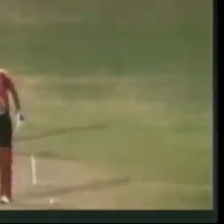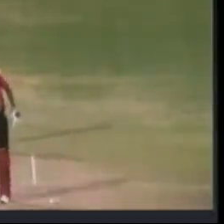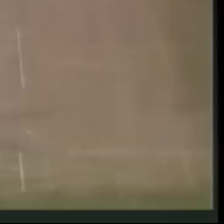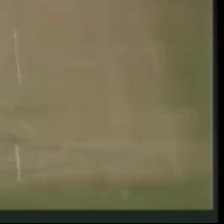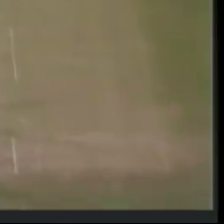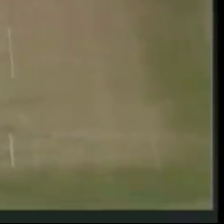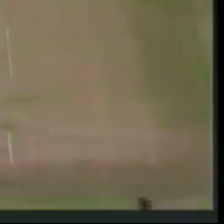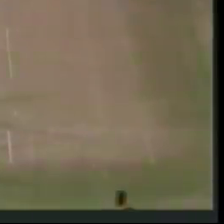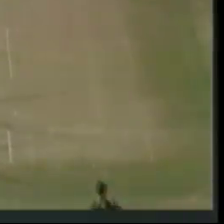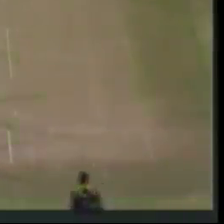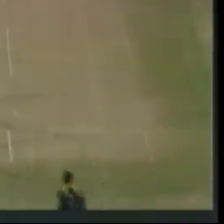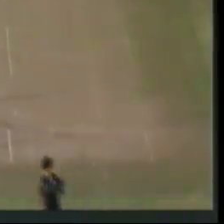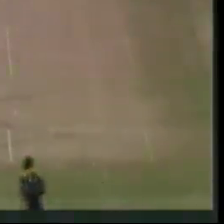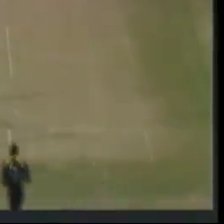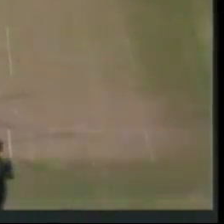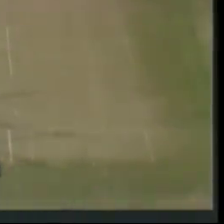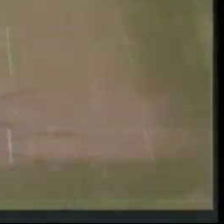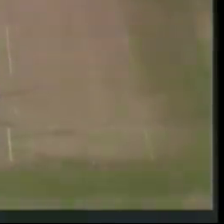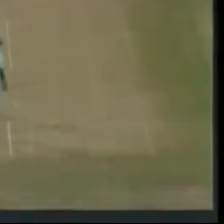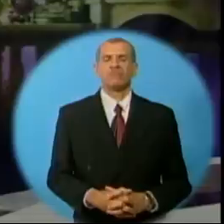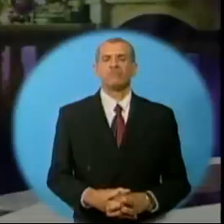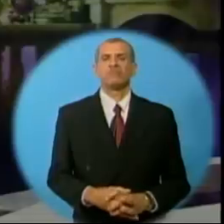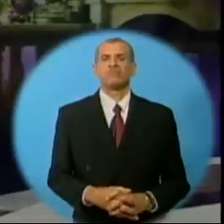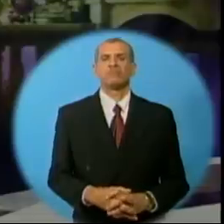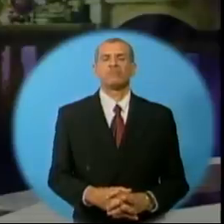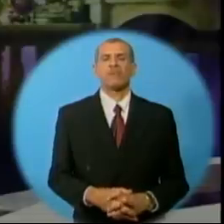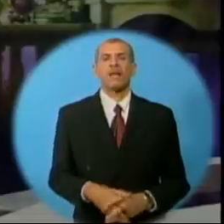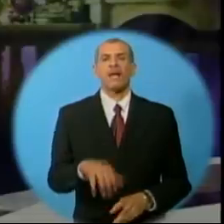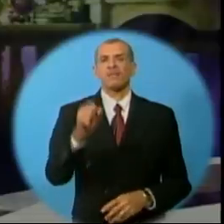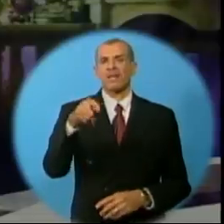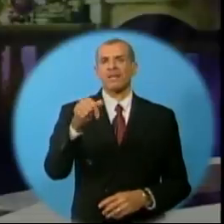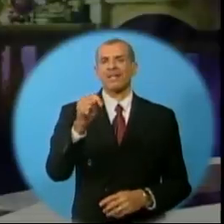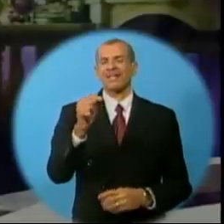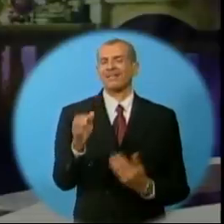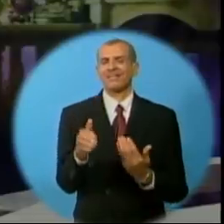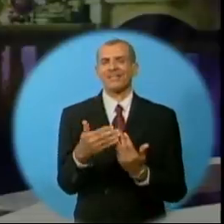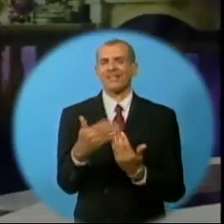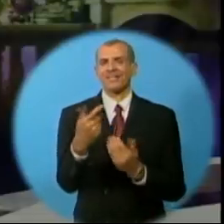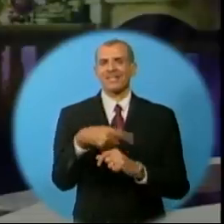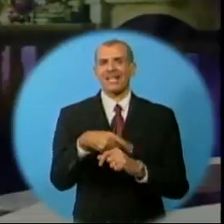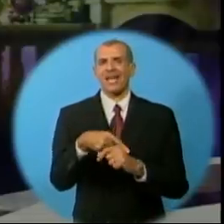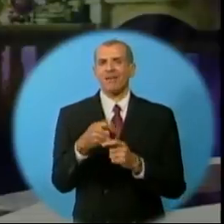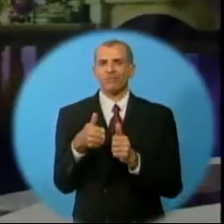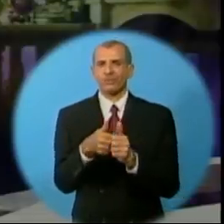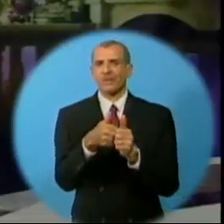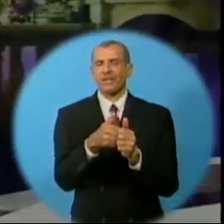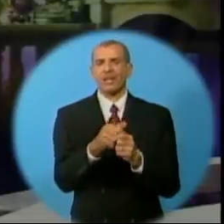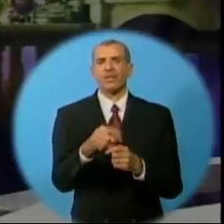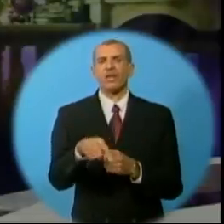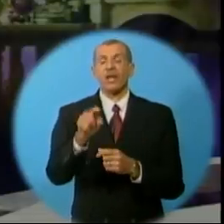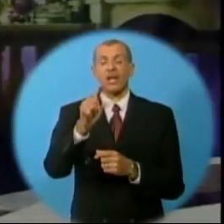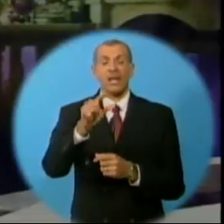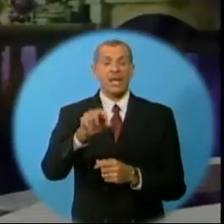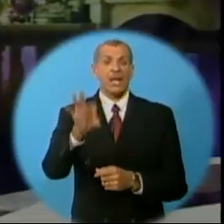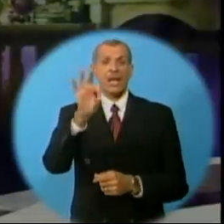overs. Sean Green, CBC Sports. Well, Spartan had an easy time chasing down that total, reaching